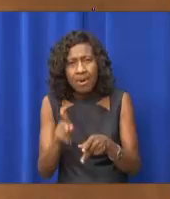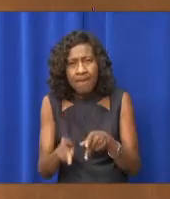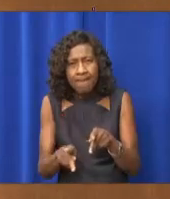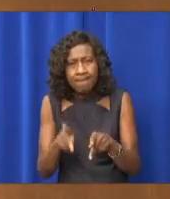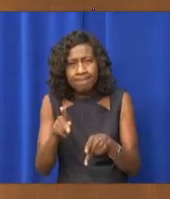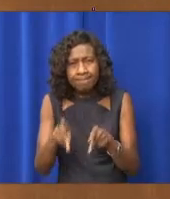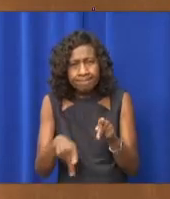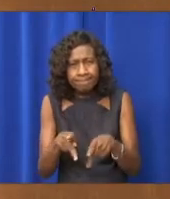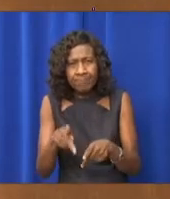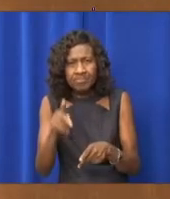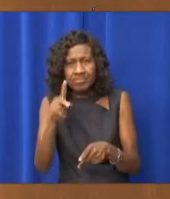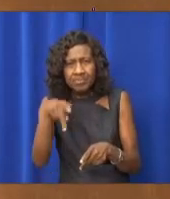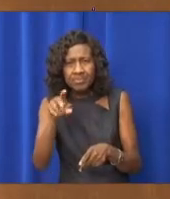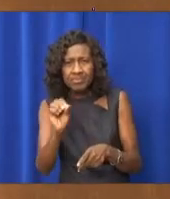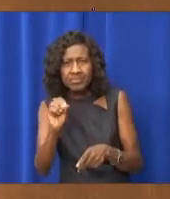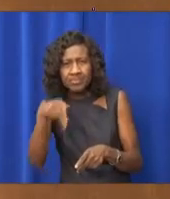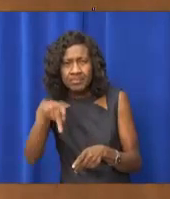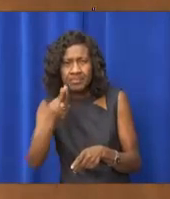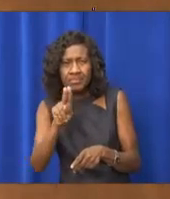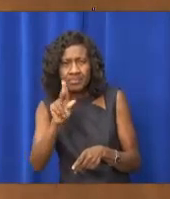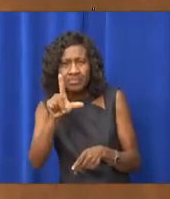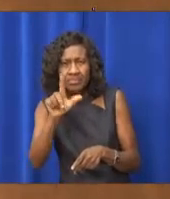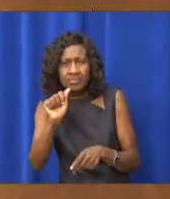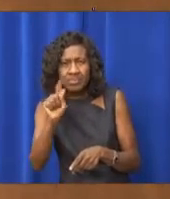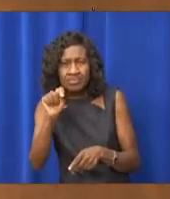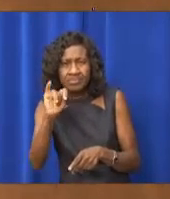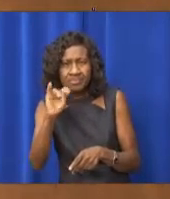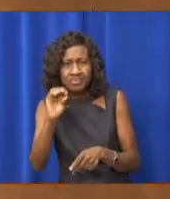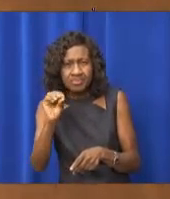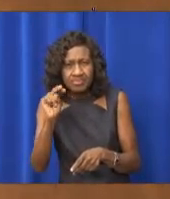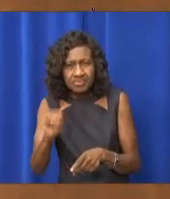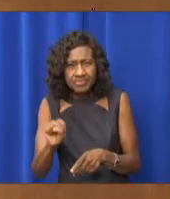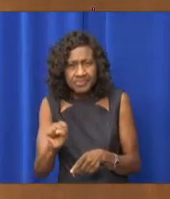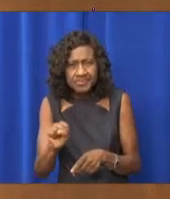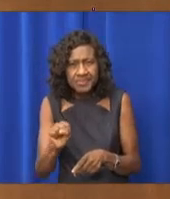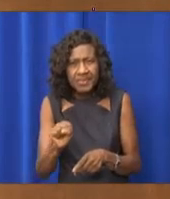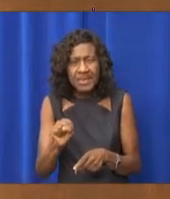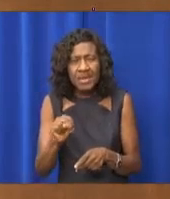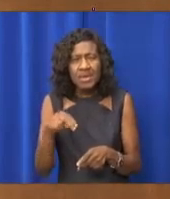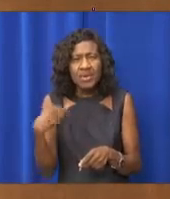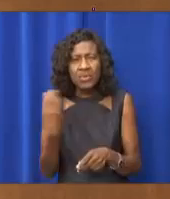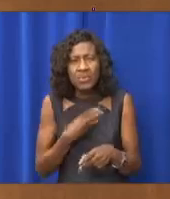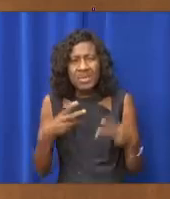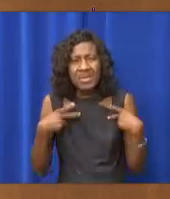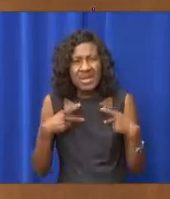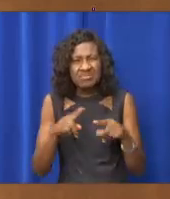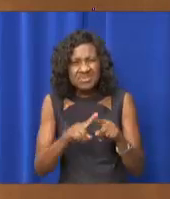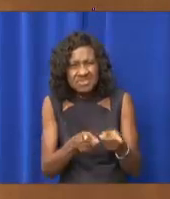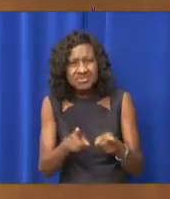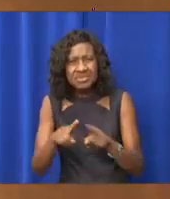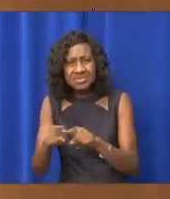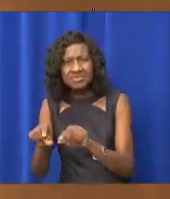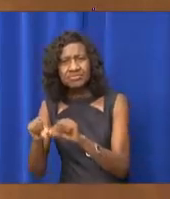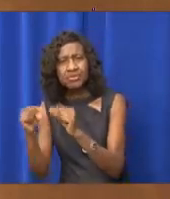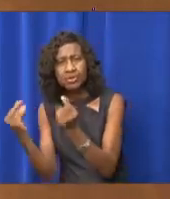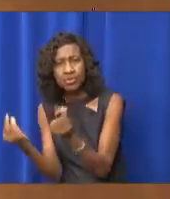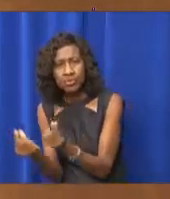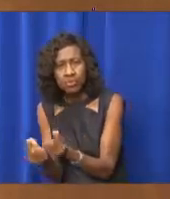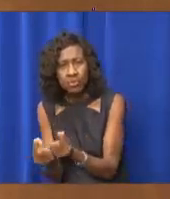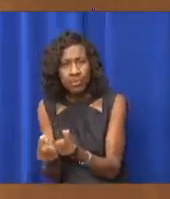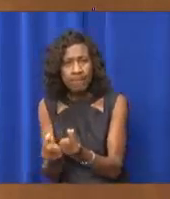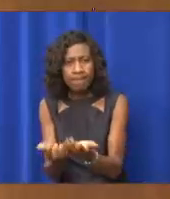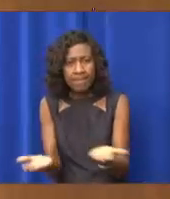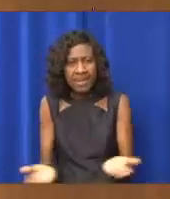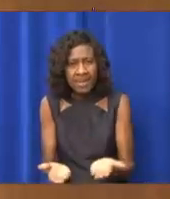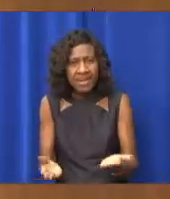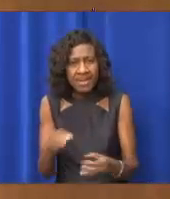of cases in Cayman, and each of those clusters will have its own reproductive number, which is different to the R value of the whole community. And